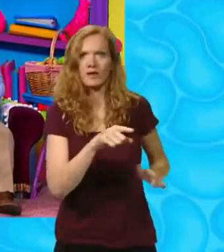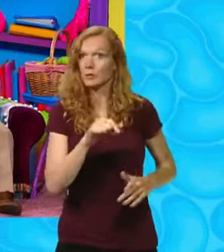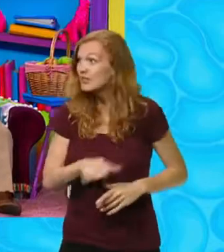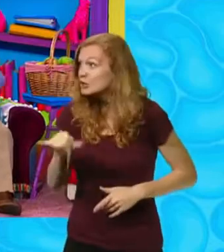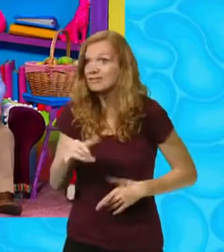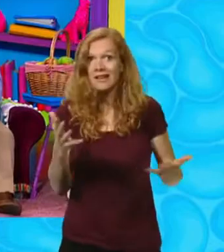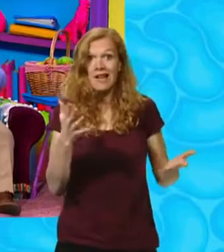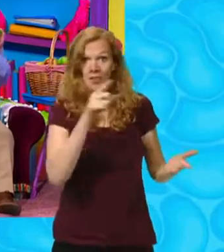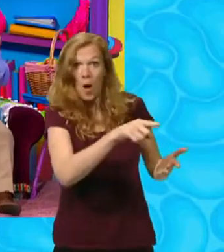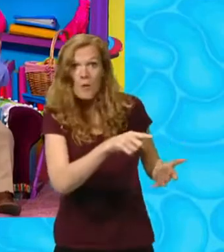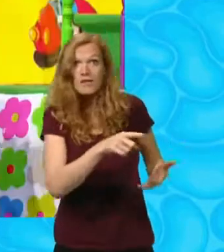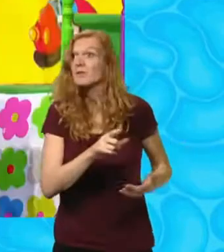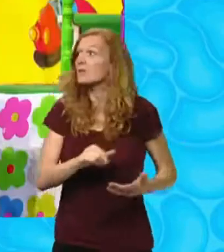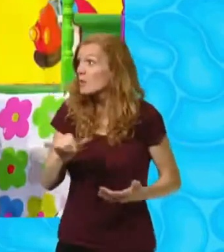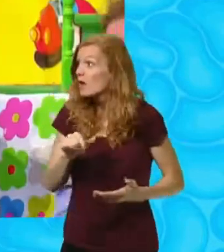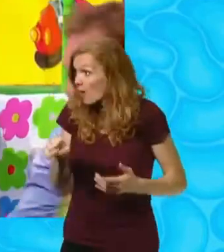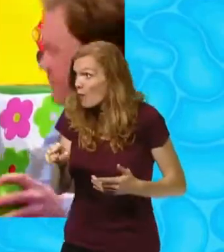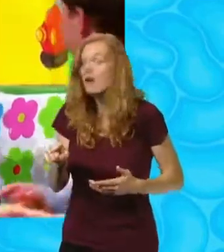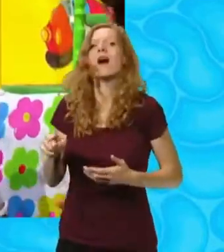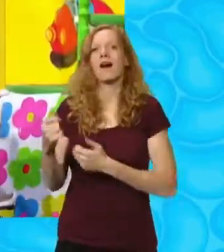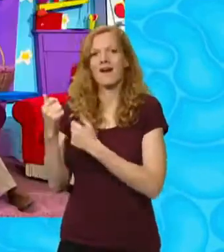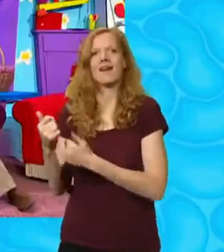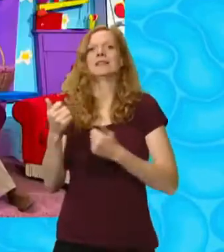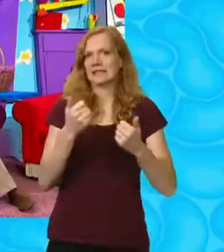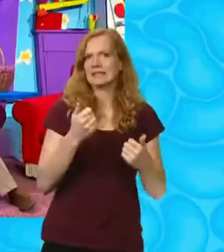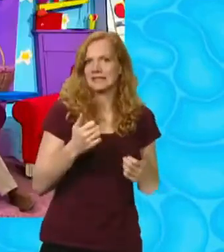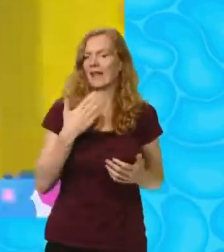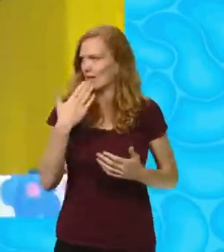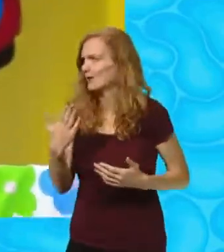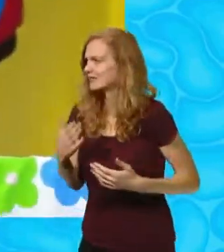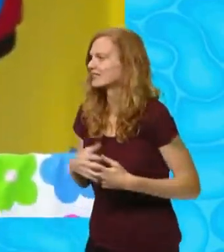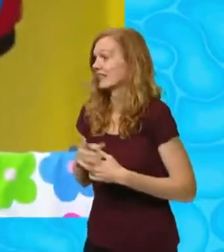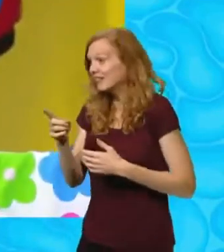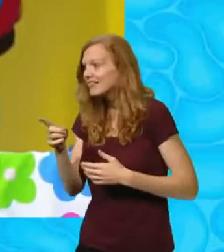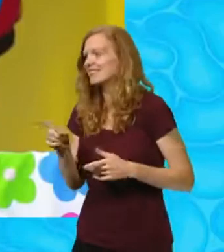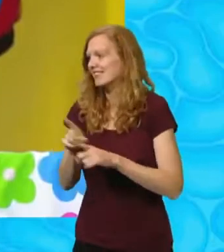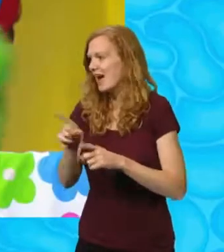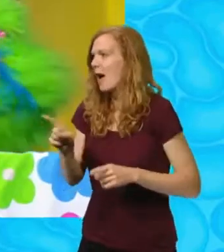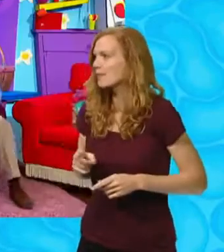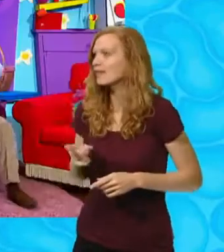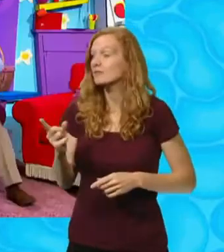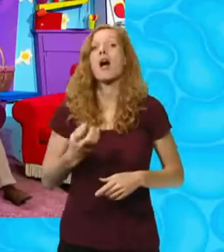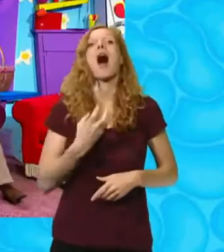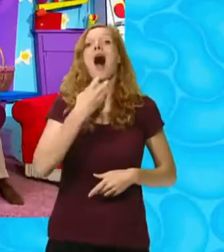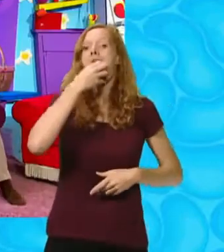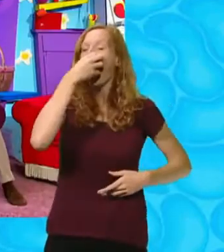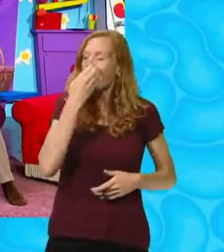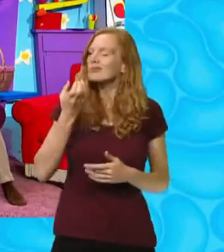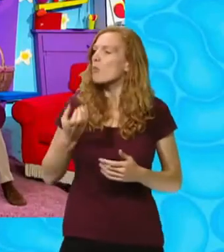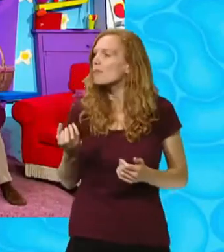Which one? That which one? One. Okay. Yeah. Thank you. Little Monster, there you go. Hey, up. Yeah. Here